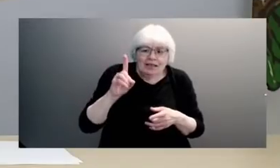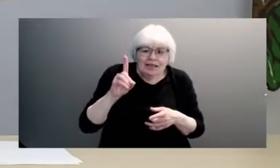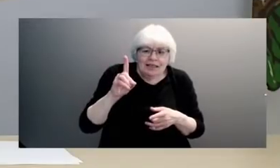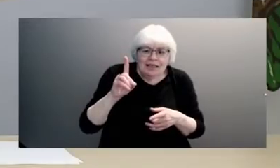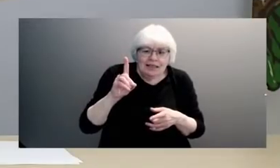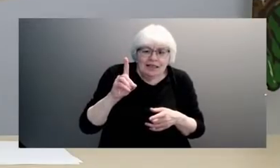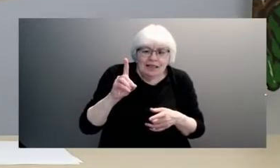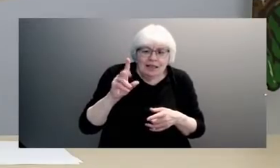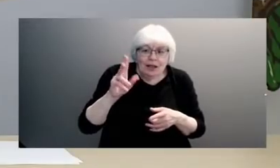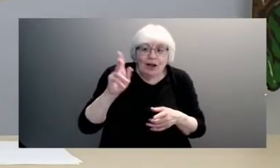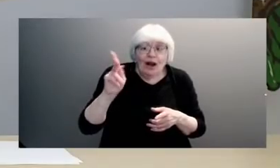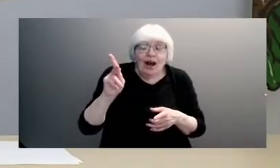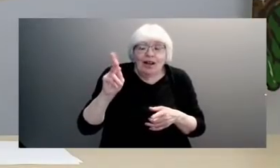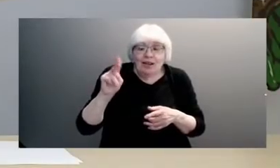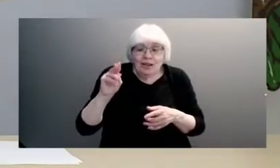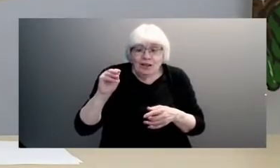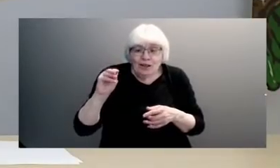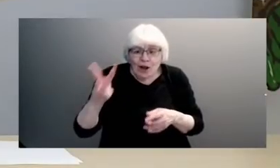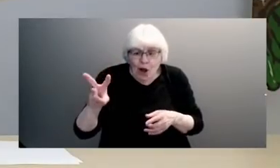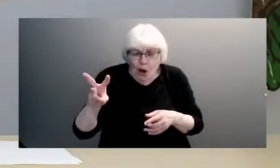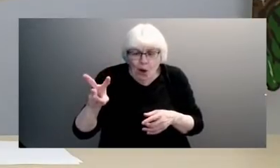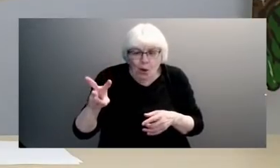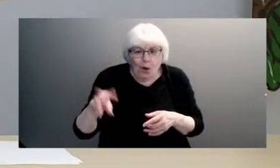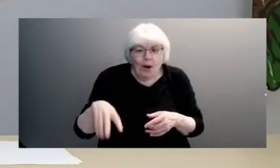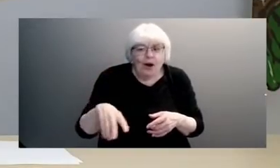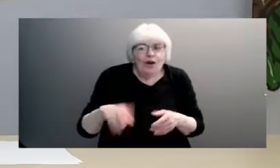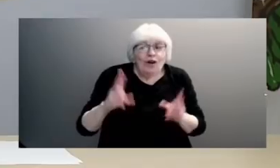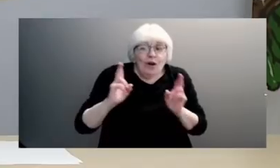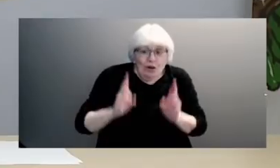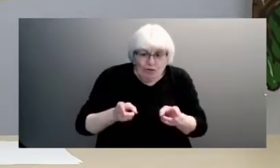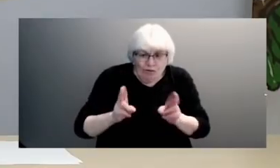machines or our rapid testing in Borden for